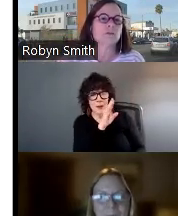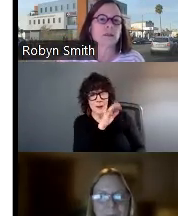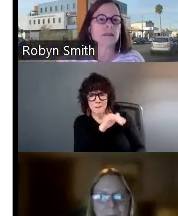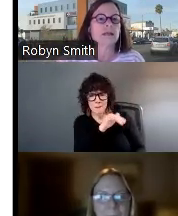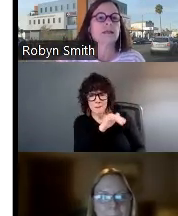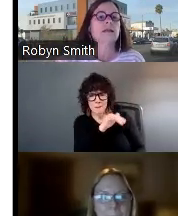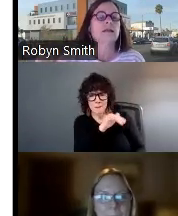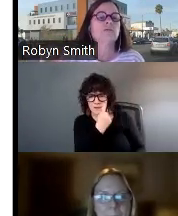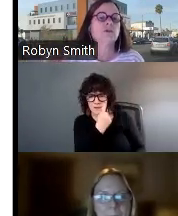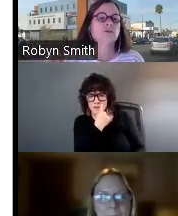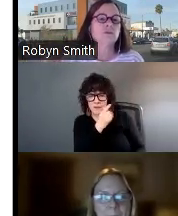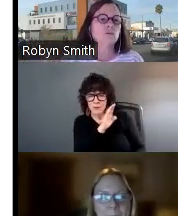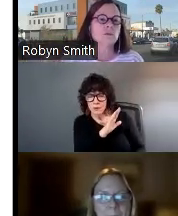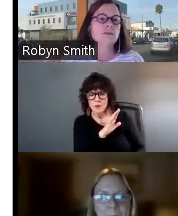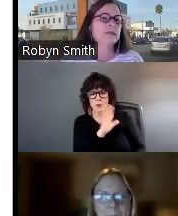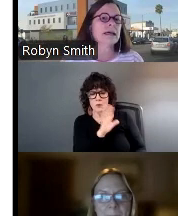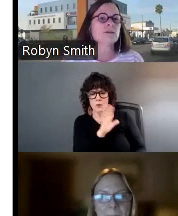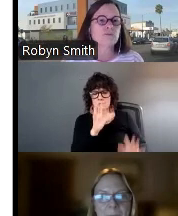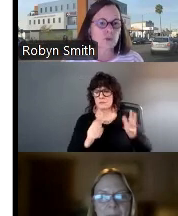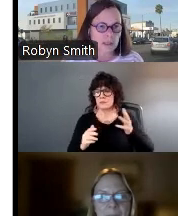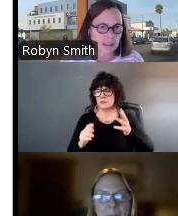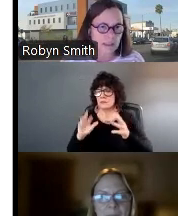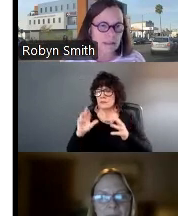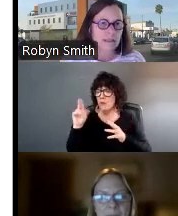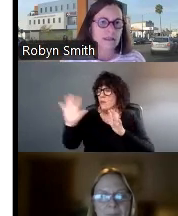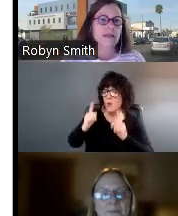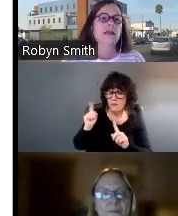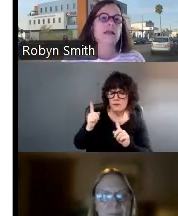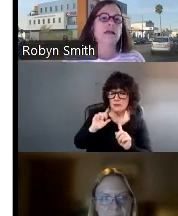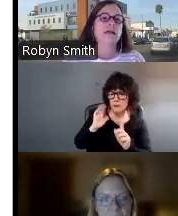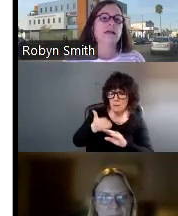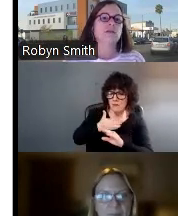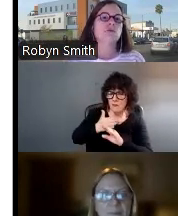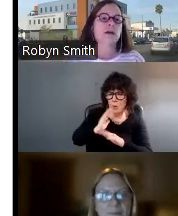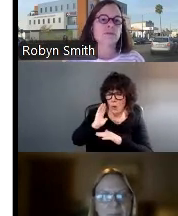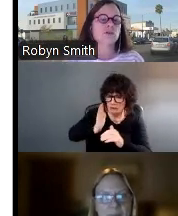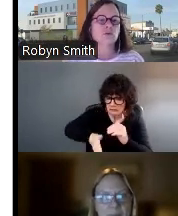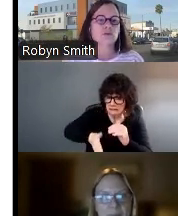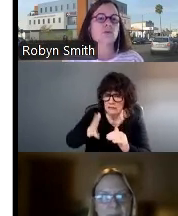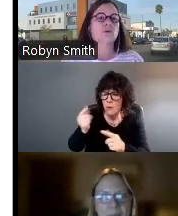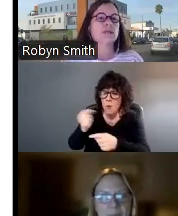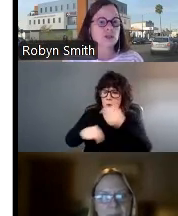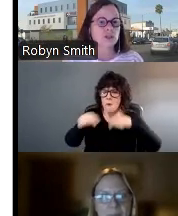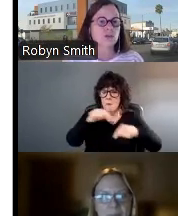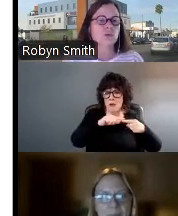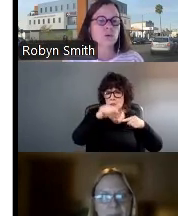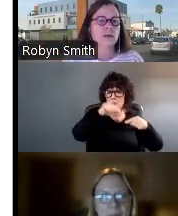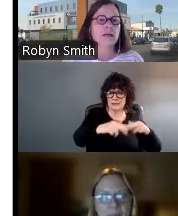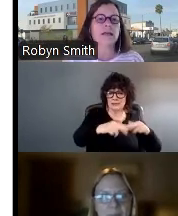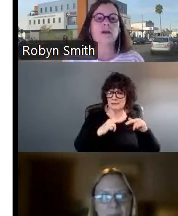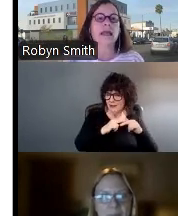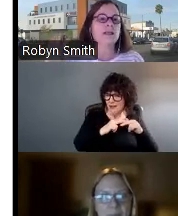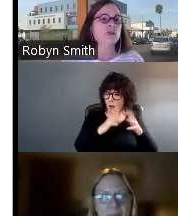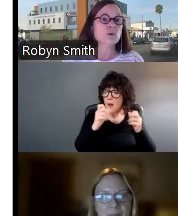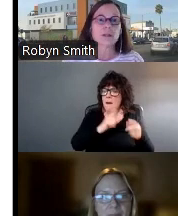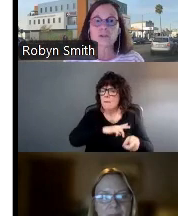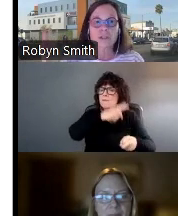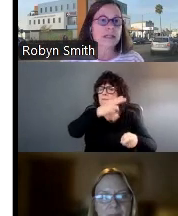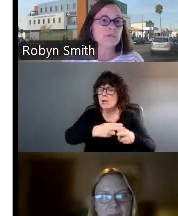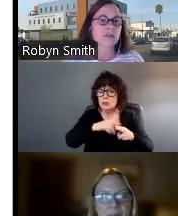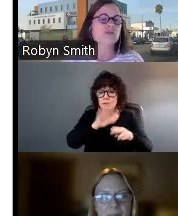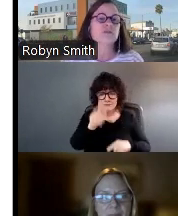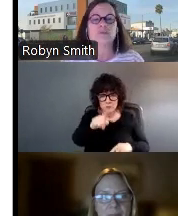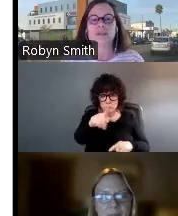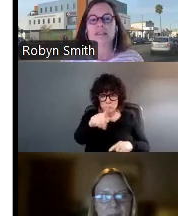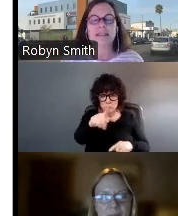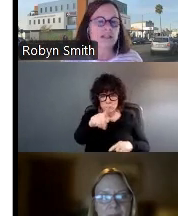to everyone, if you live in California and you have a student loan issue and you don't